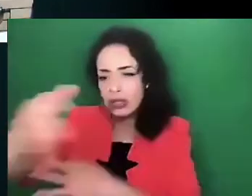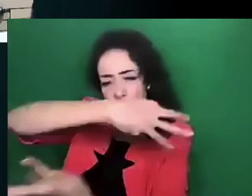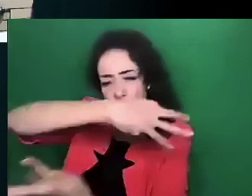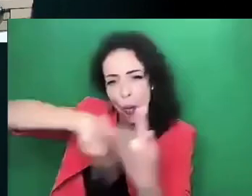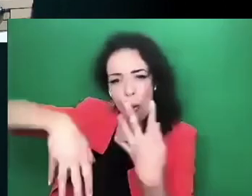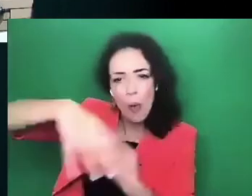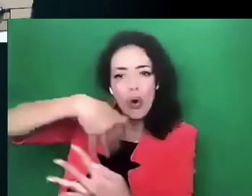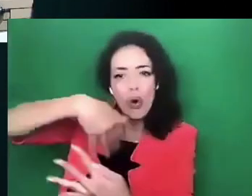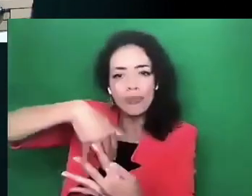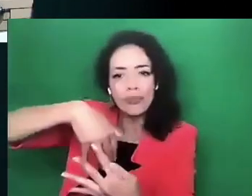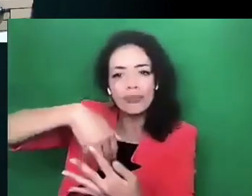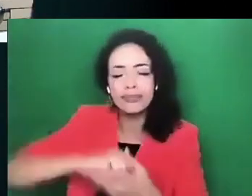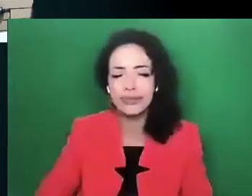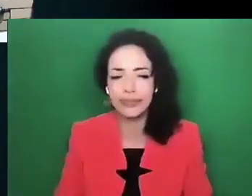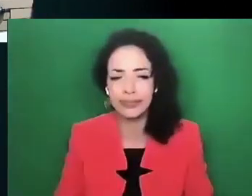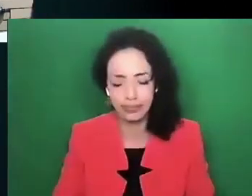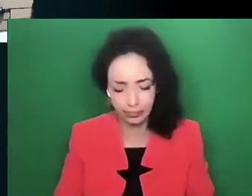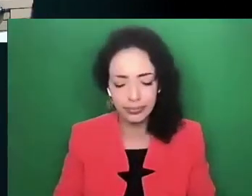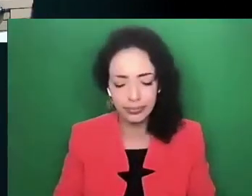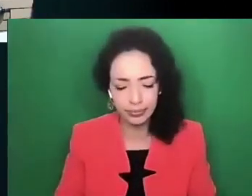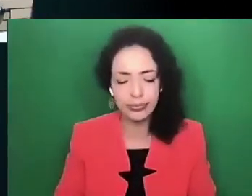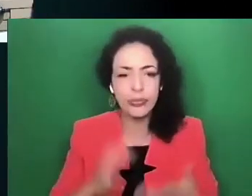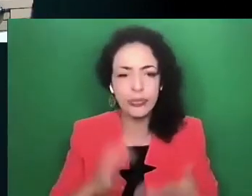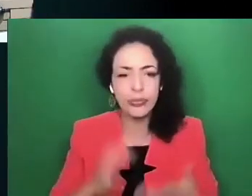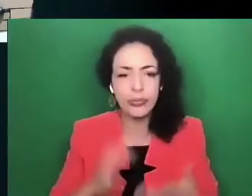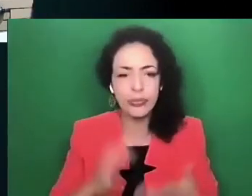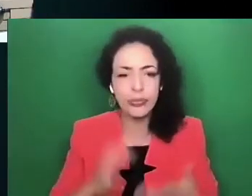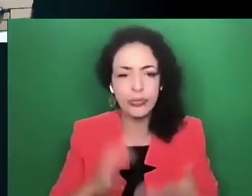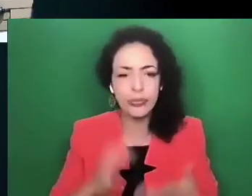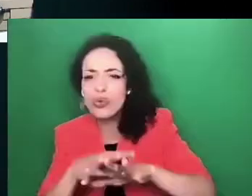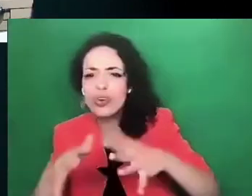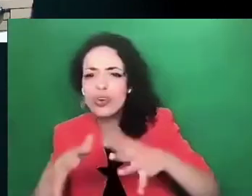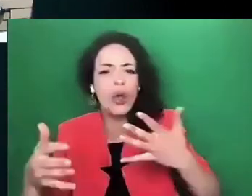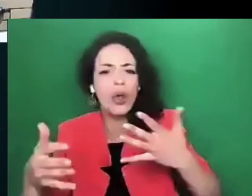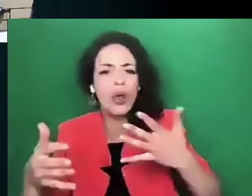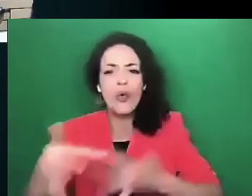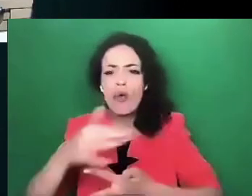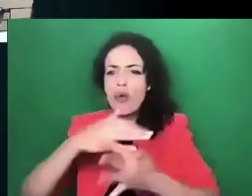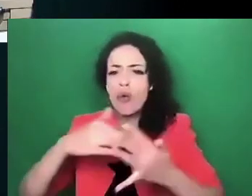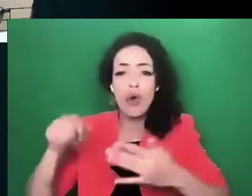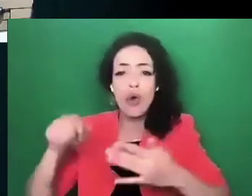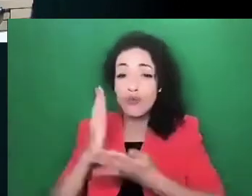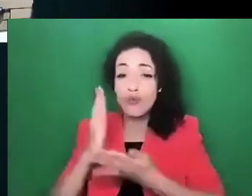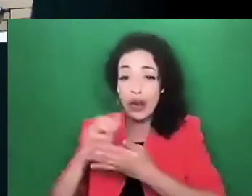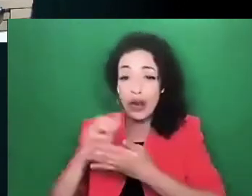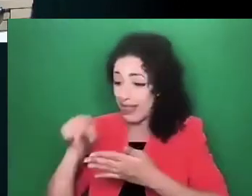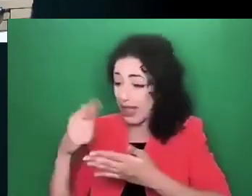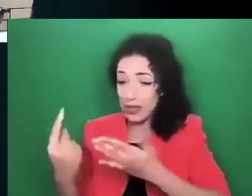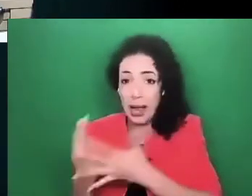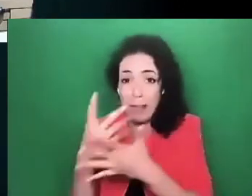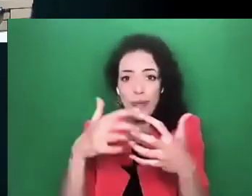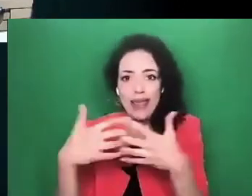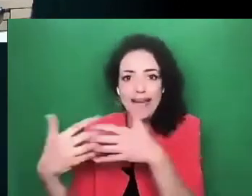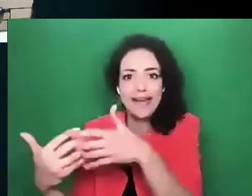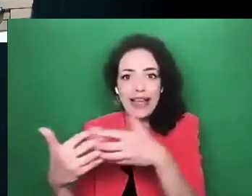fusion and intercultural dialogue, it truly was not happening on that level. It was happening on the level of engagement, that these people are people that live